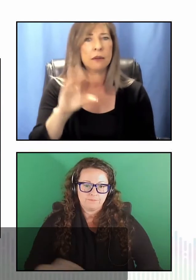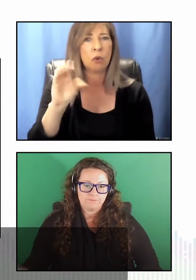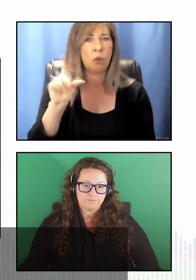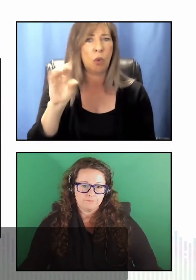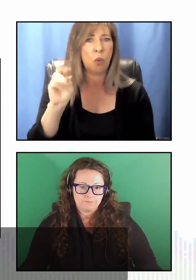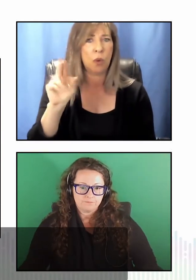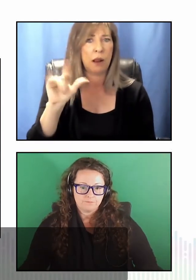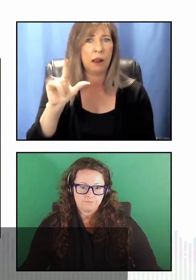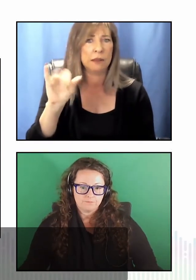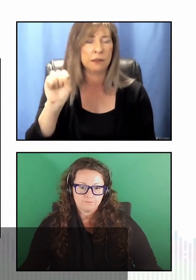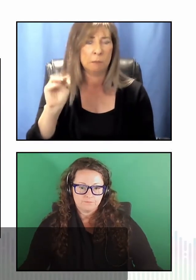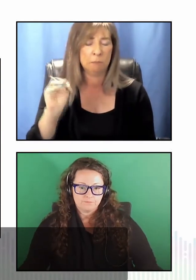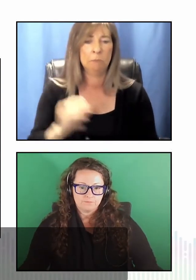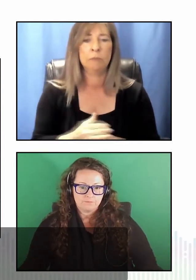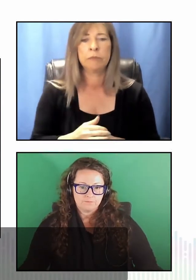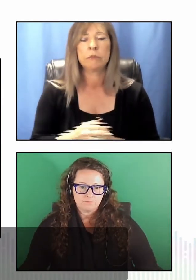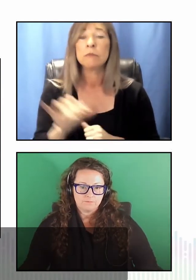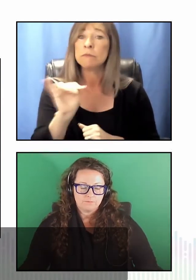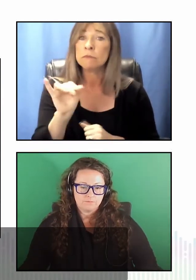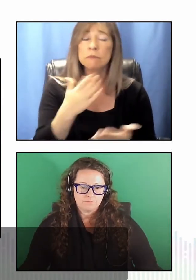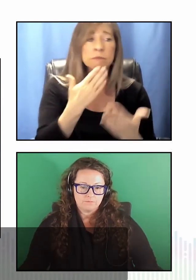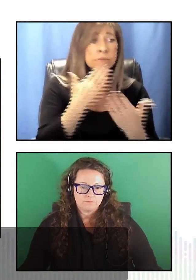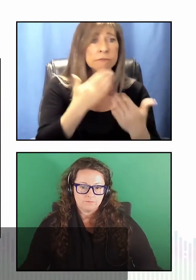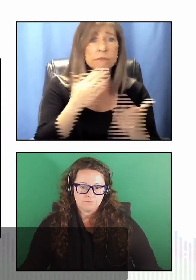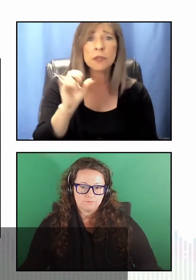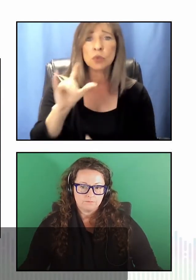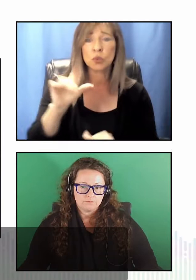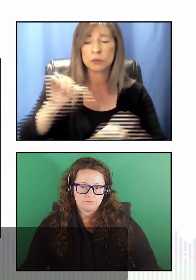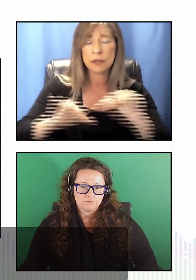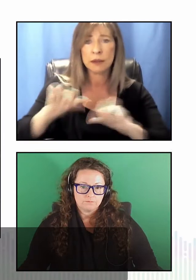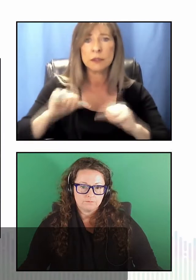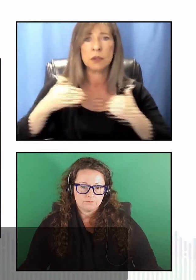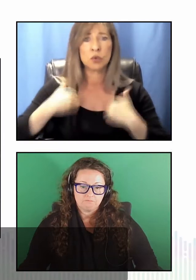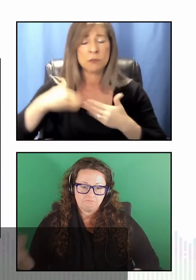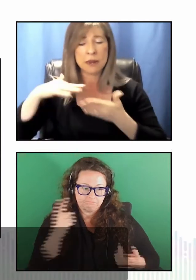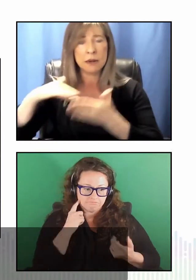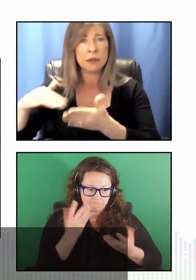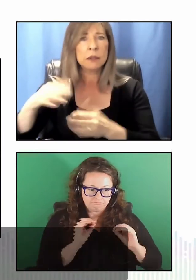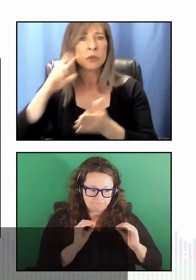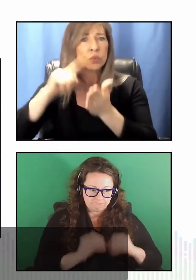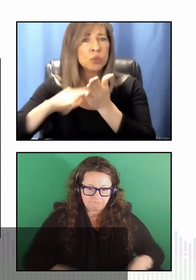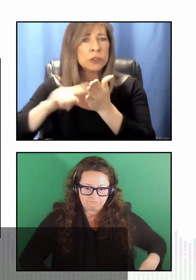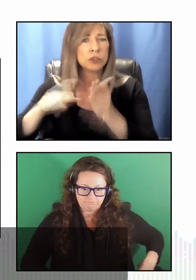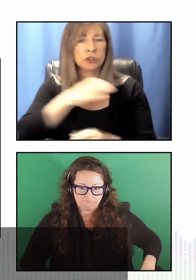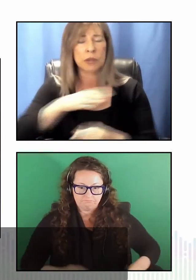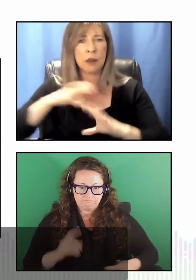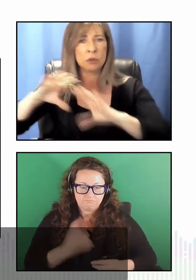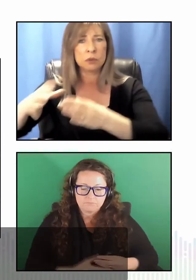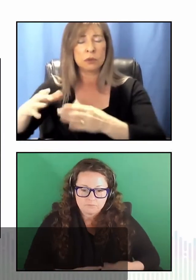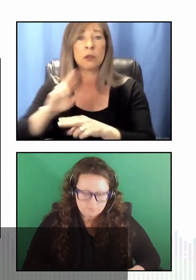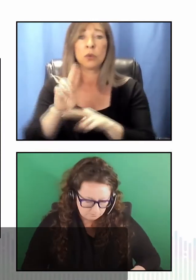also the Social Sciences and Humanities Research Council, Universities Canada, and the